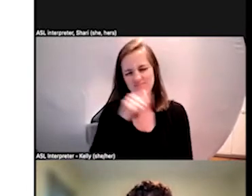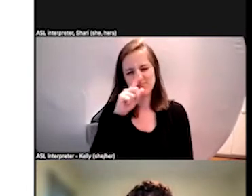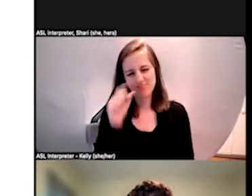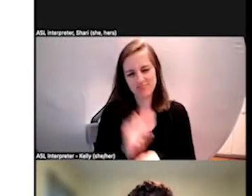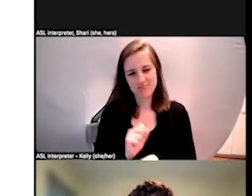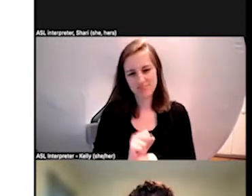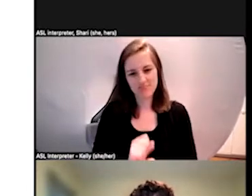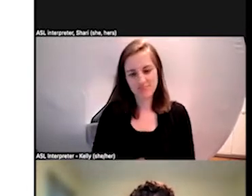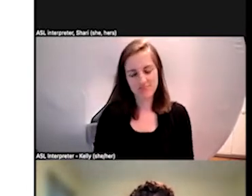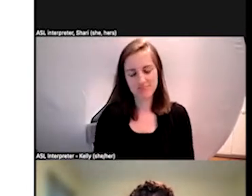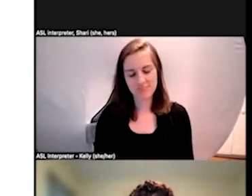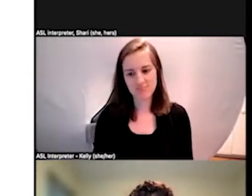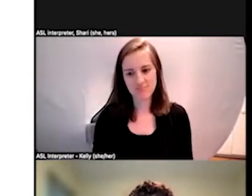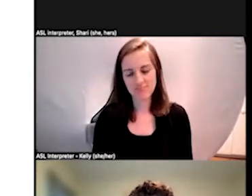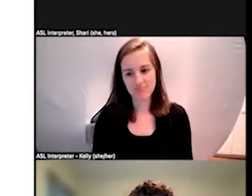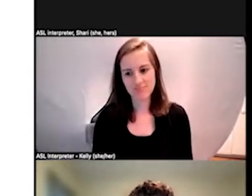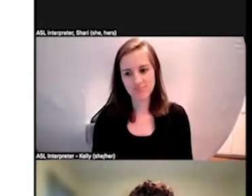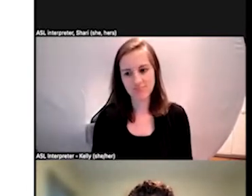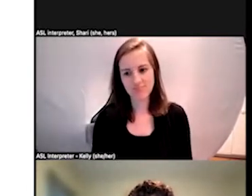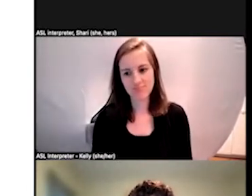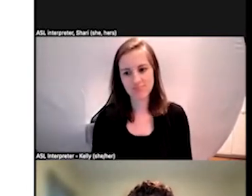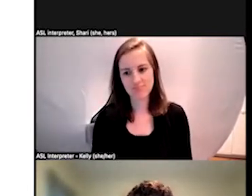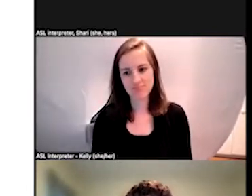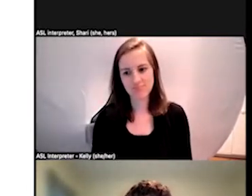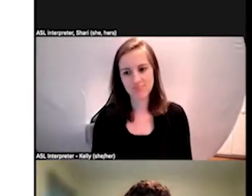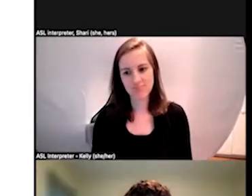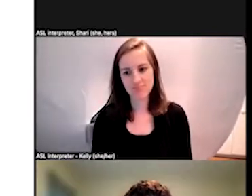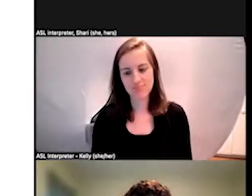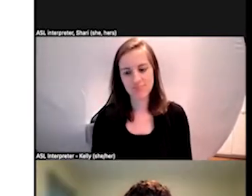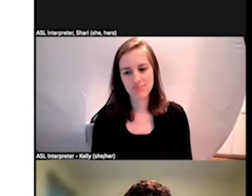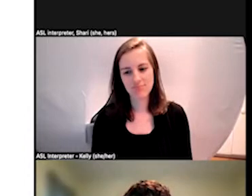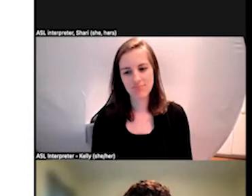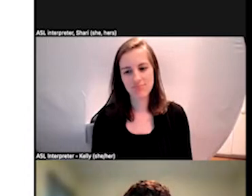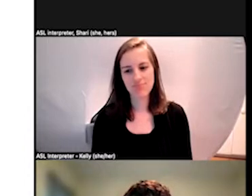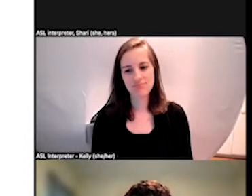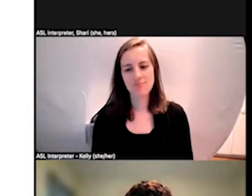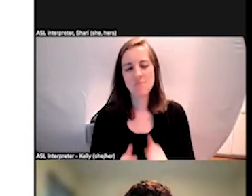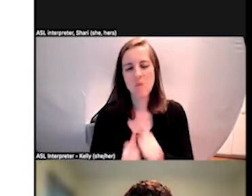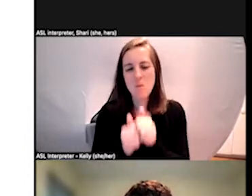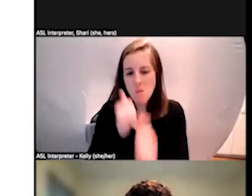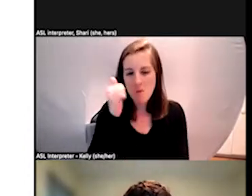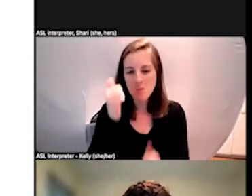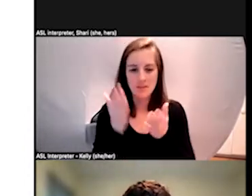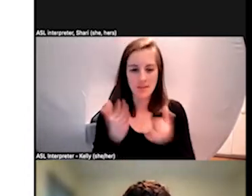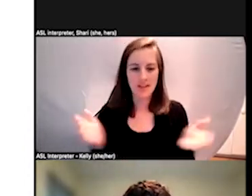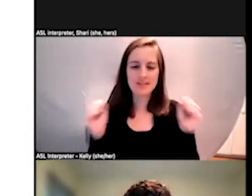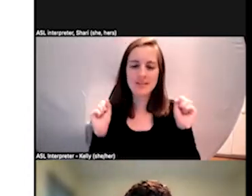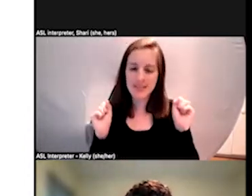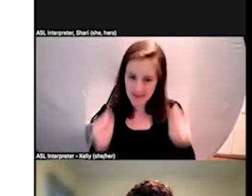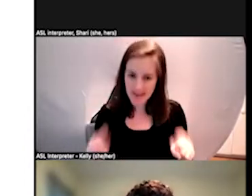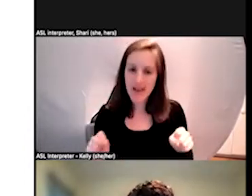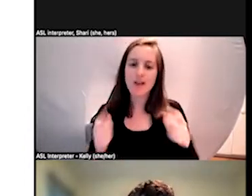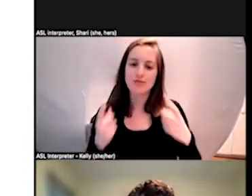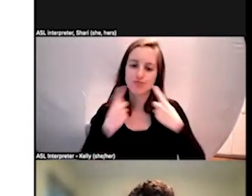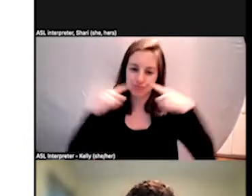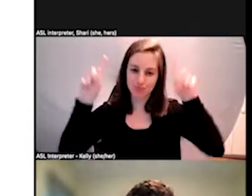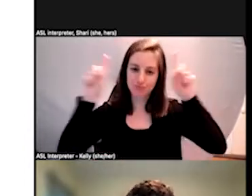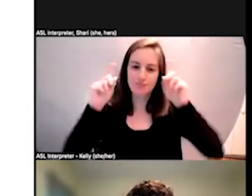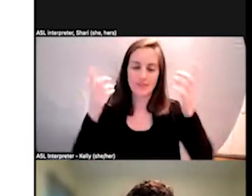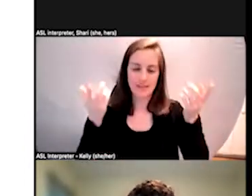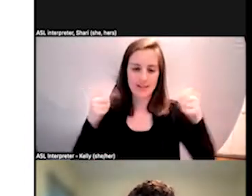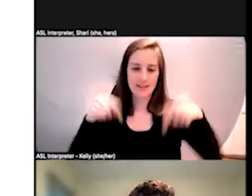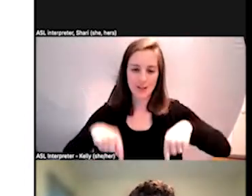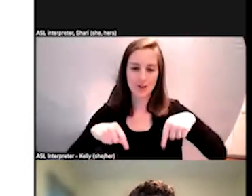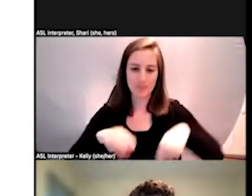few things in the field of gender affirming care are impossible to find, particularly in Massachusetts, where there is a lot